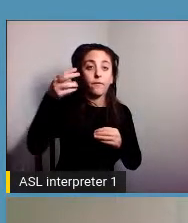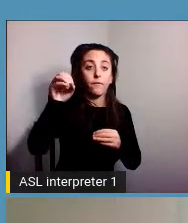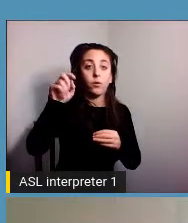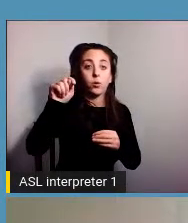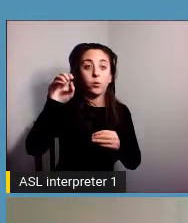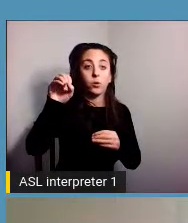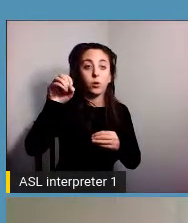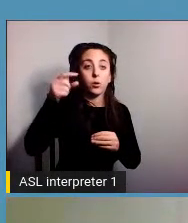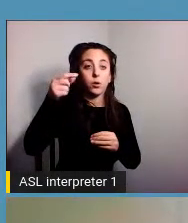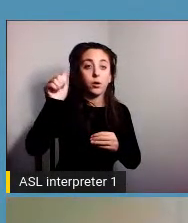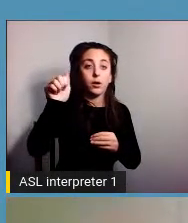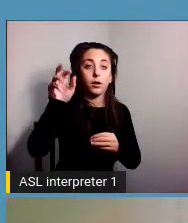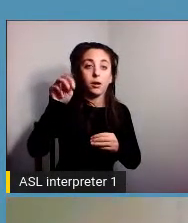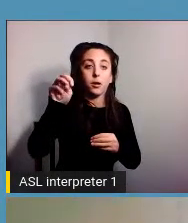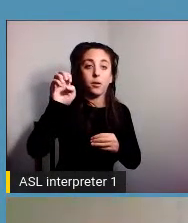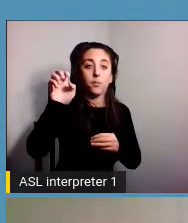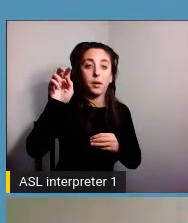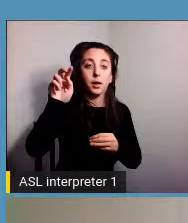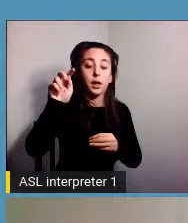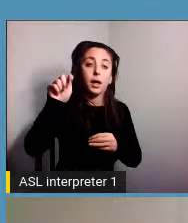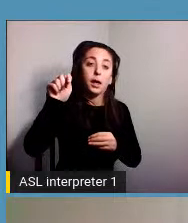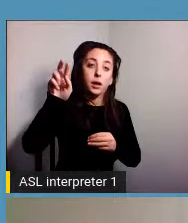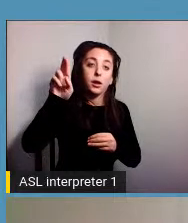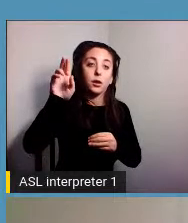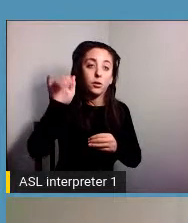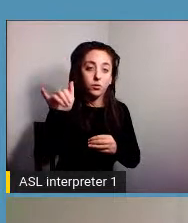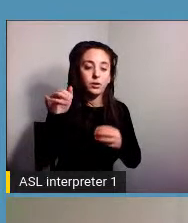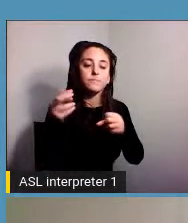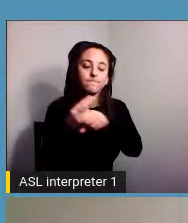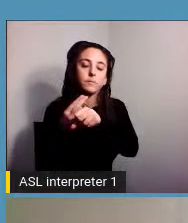sail, both sides, we also,